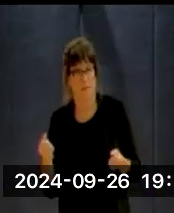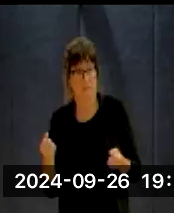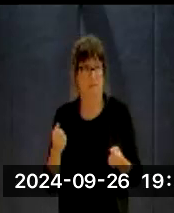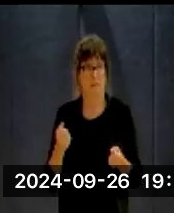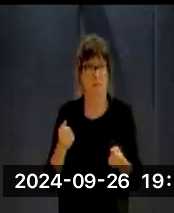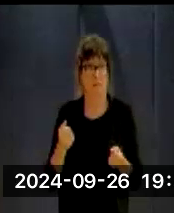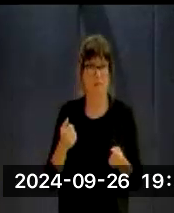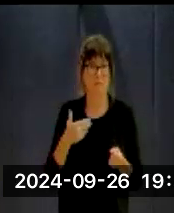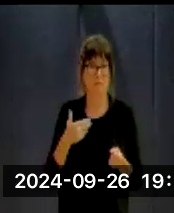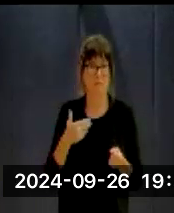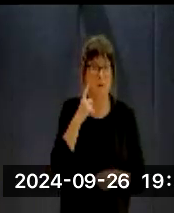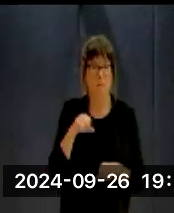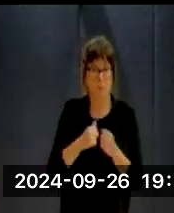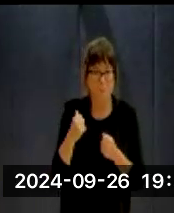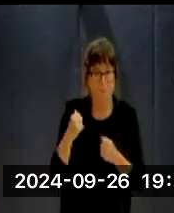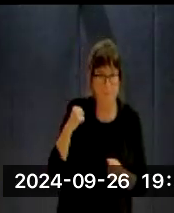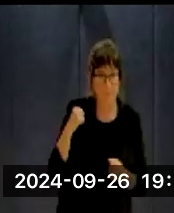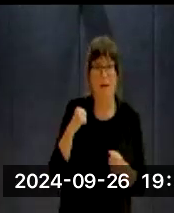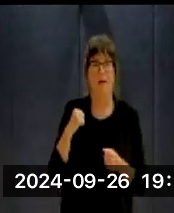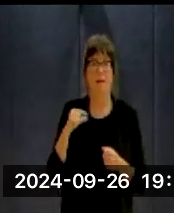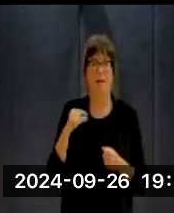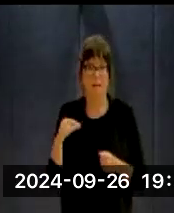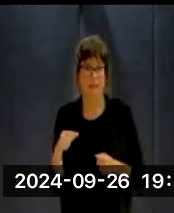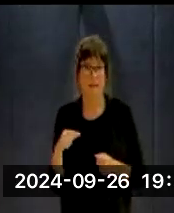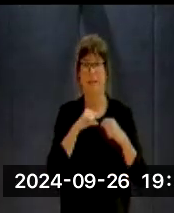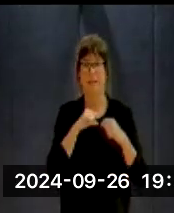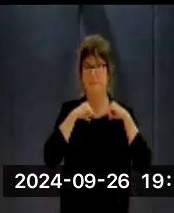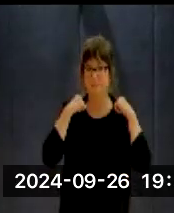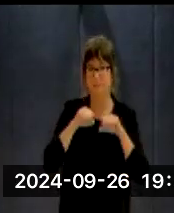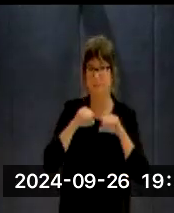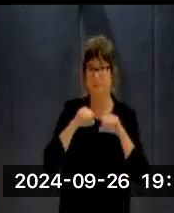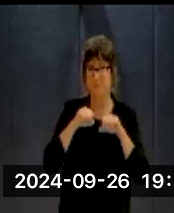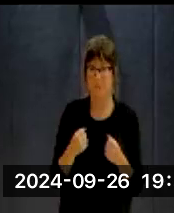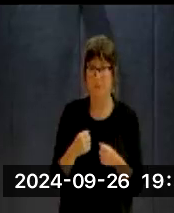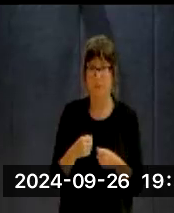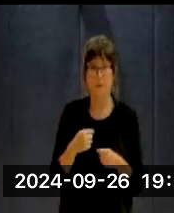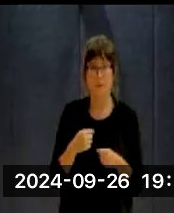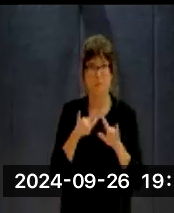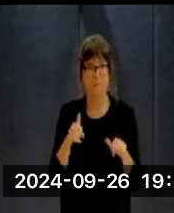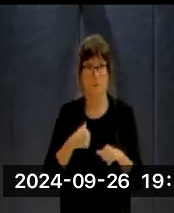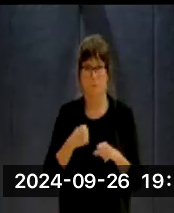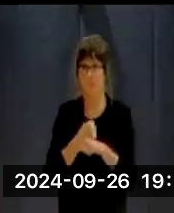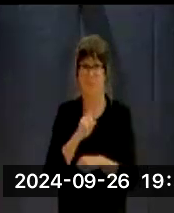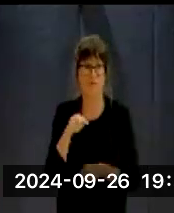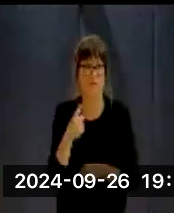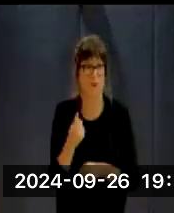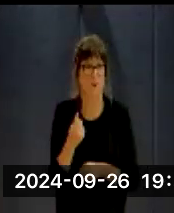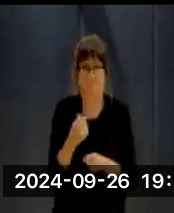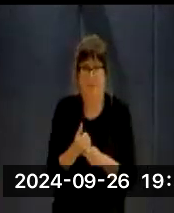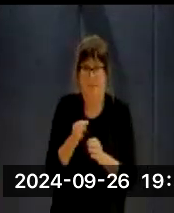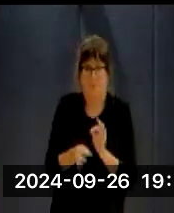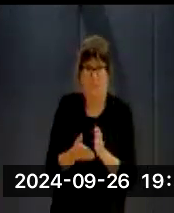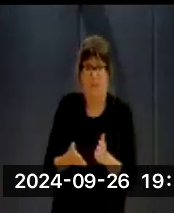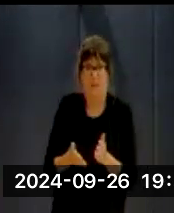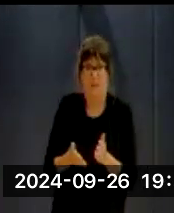broken back, broken leg, and collarbone. I was fighting to just get things done. I had my family